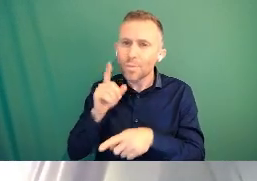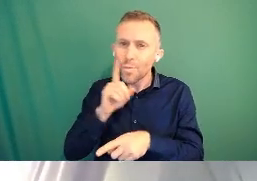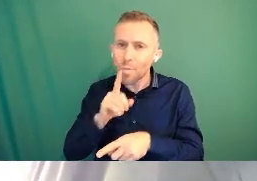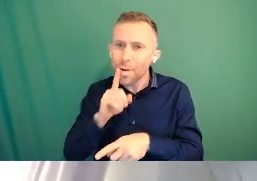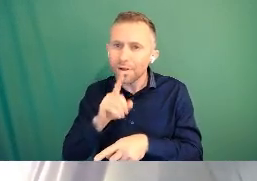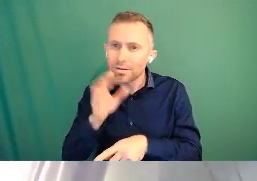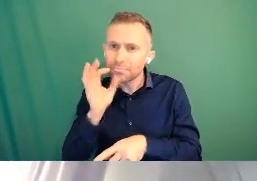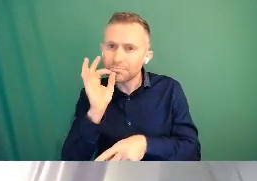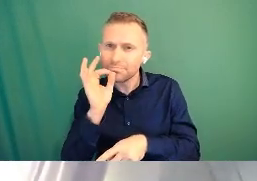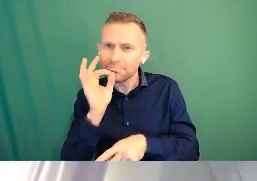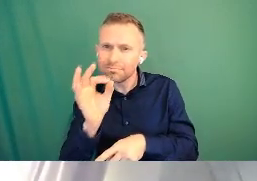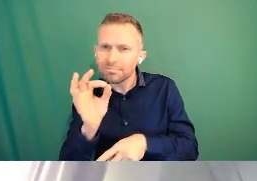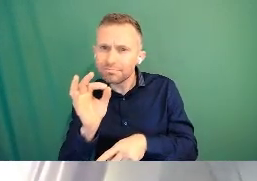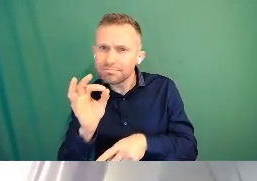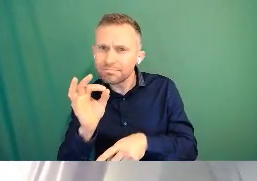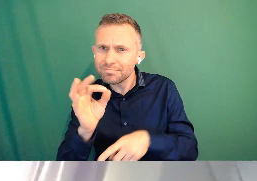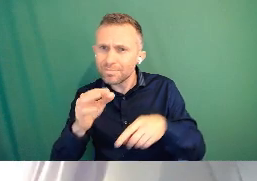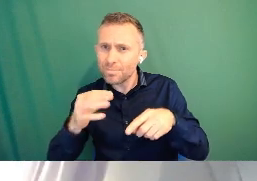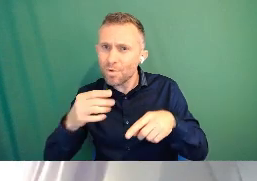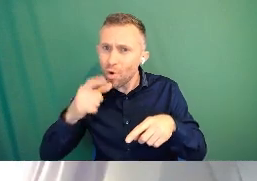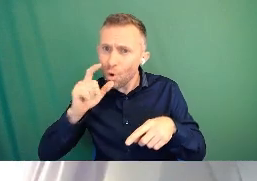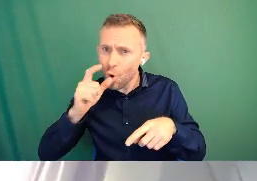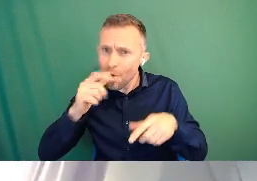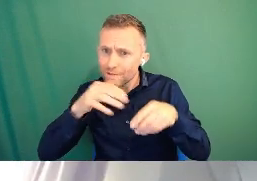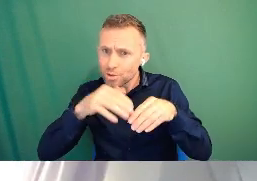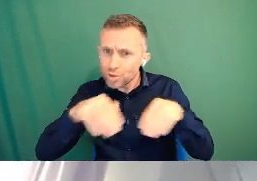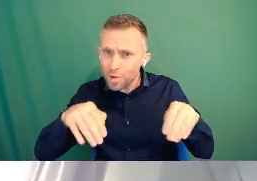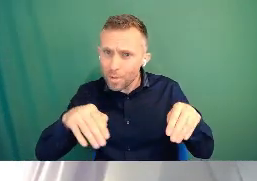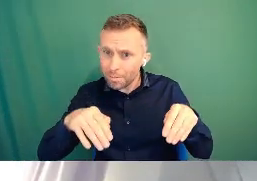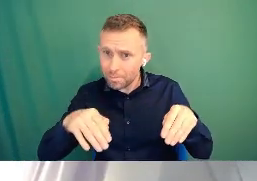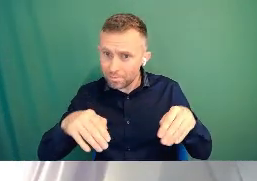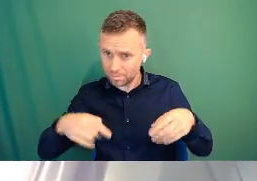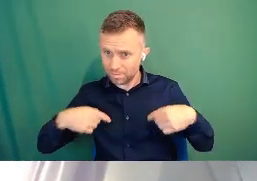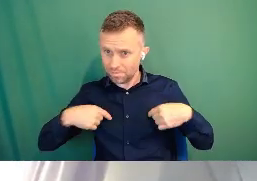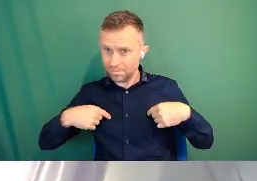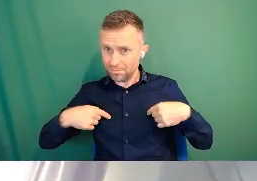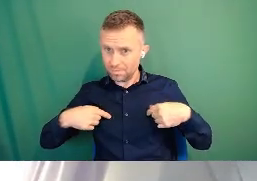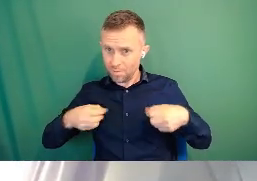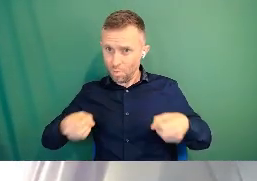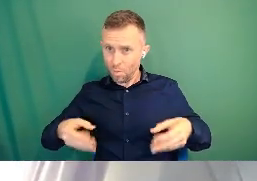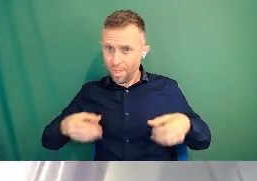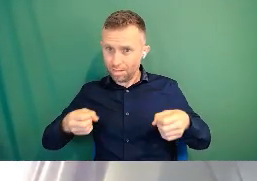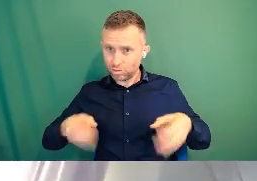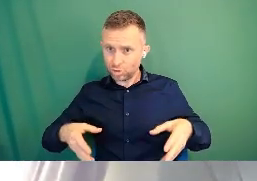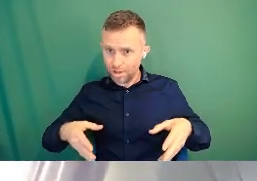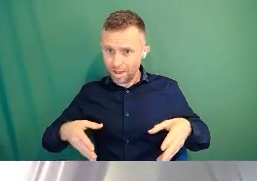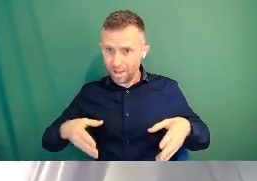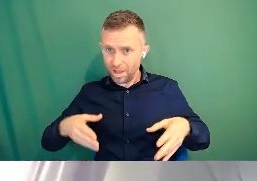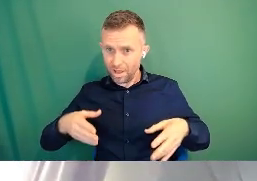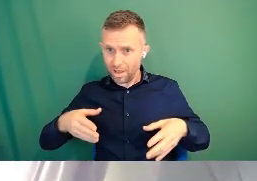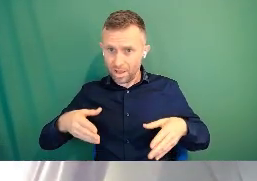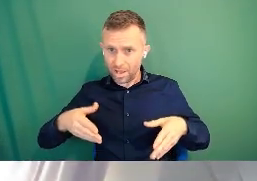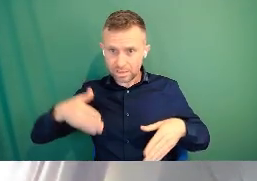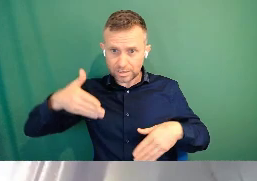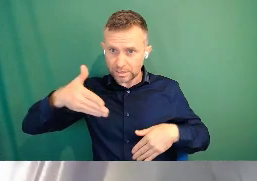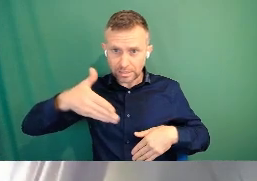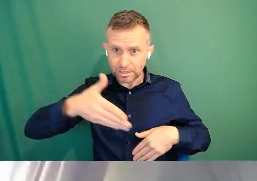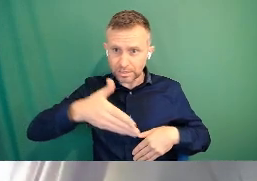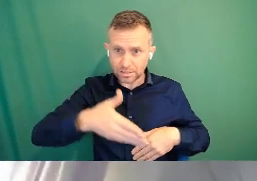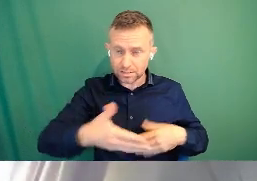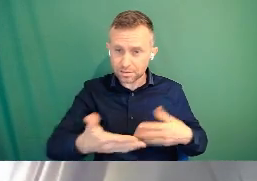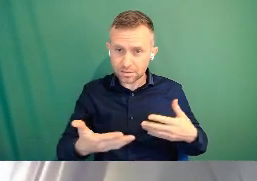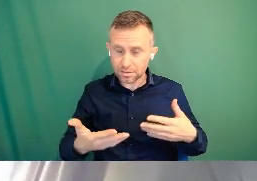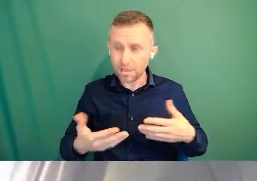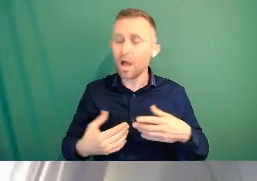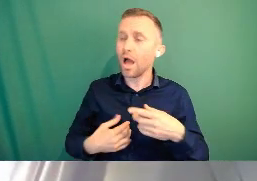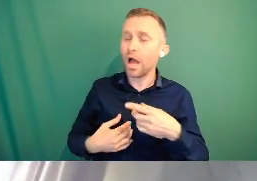I remember going to the gift shop, but that was on level access. But is the tea room also